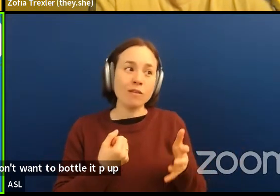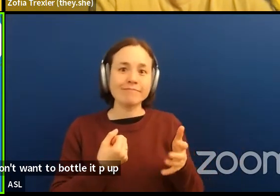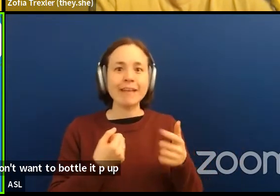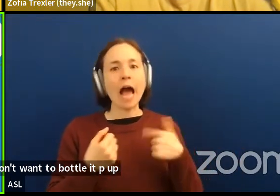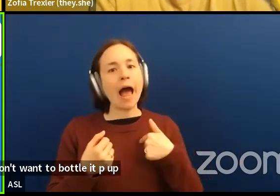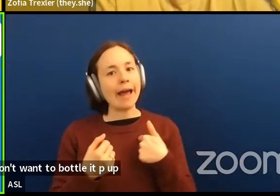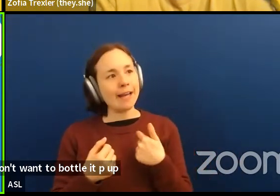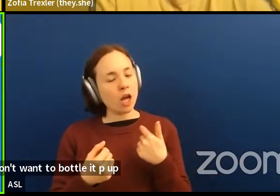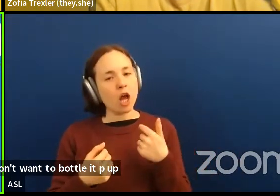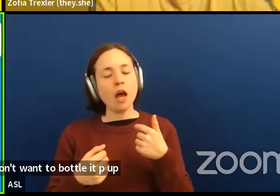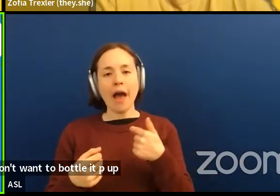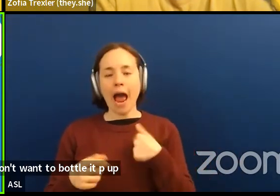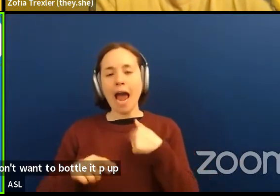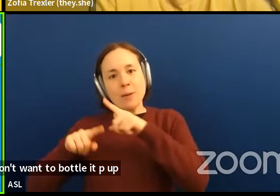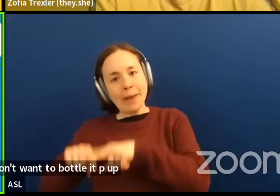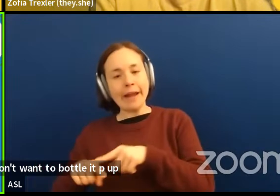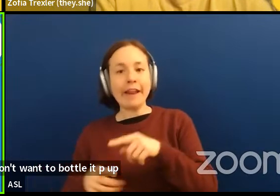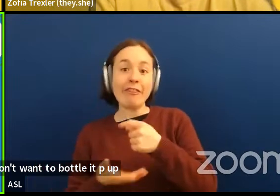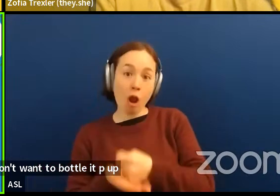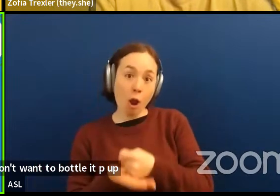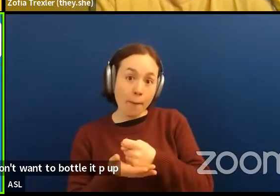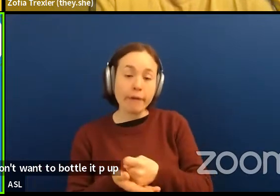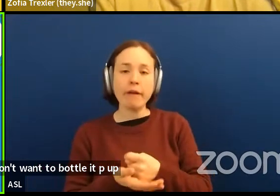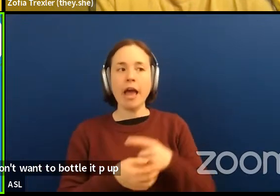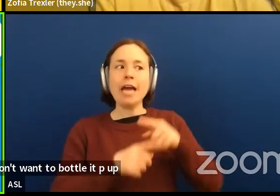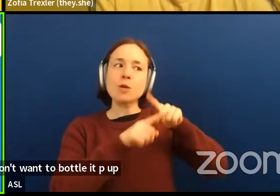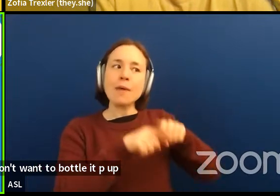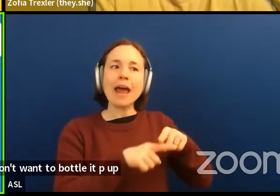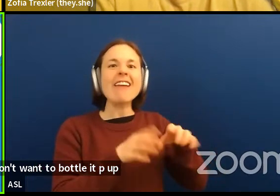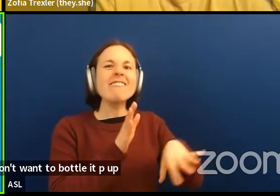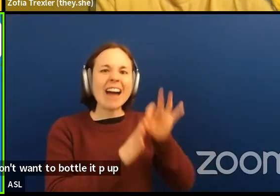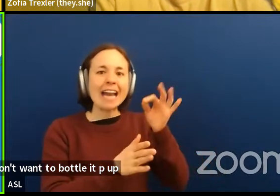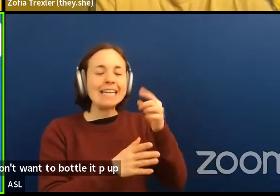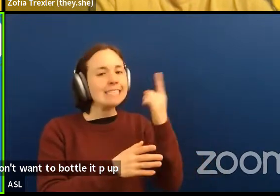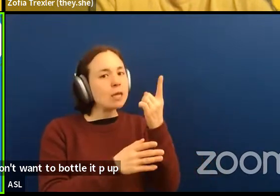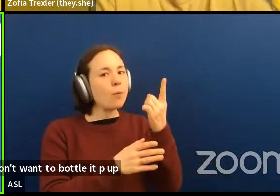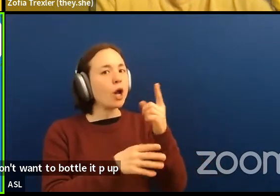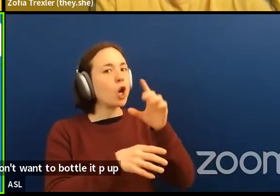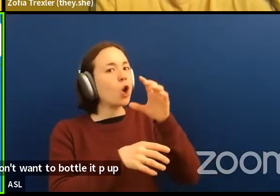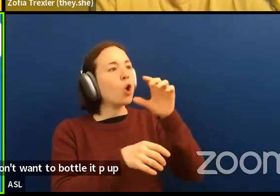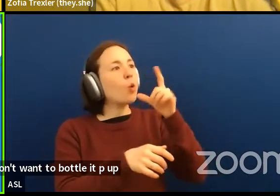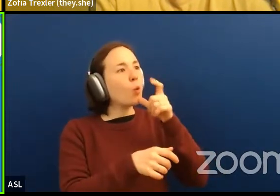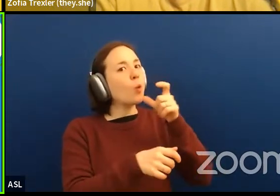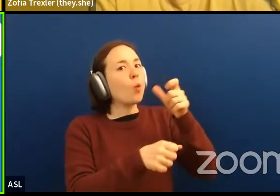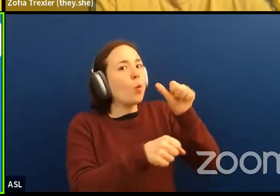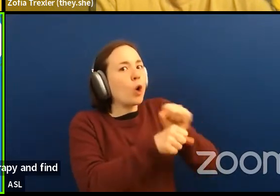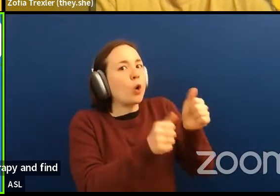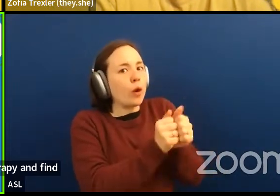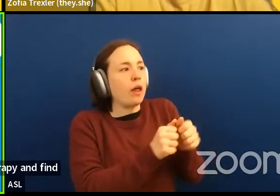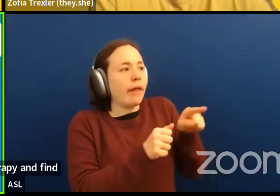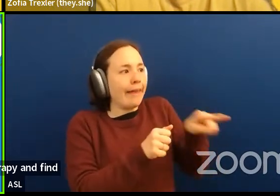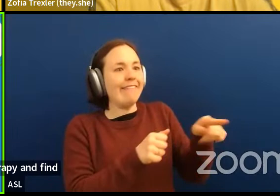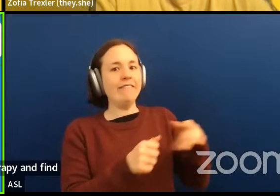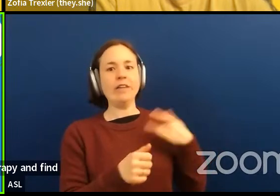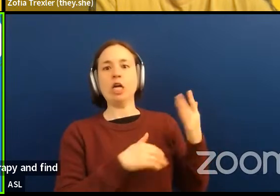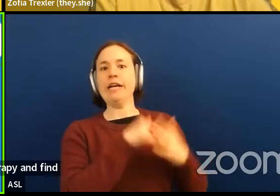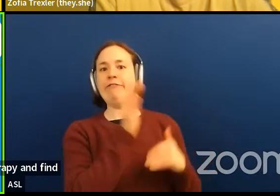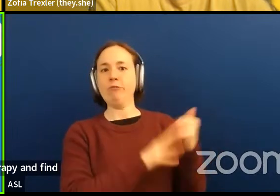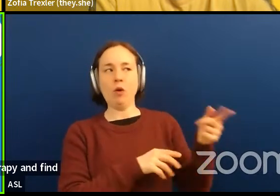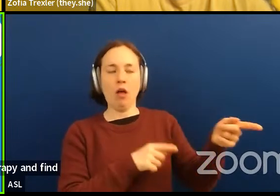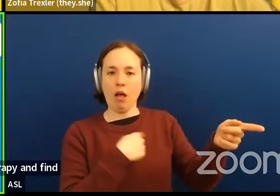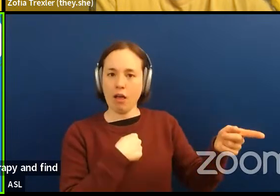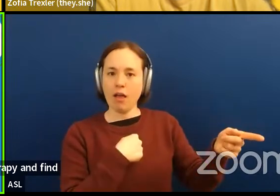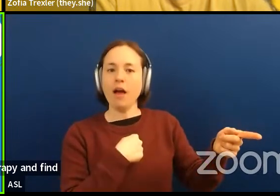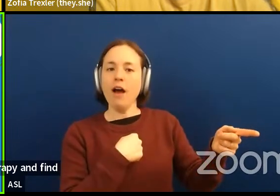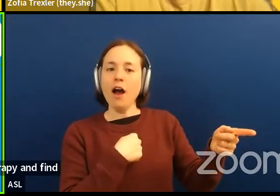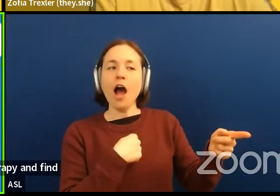therapy. I find a coworker that you can confide in and comfortable to talk with. So that because you want to be able to ask